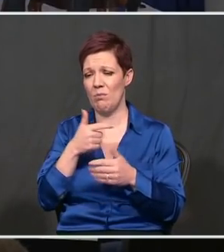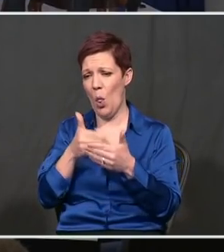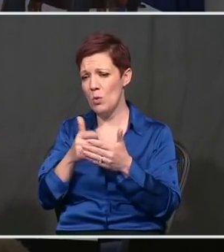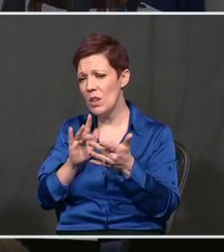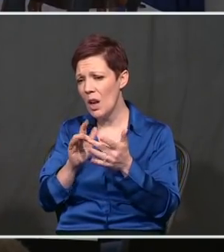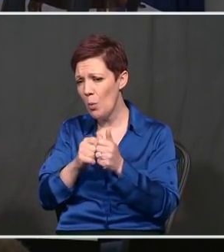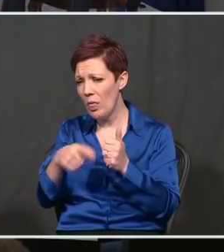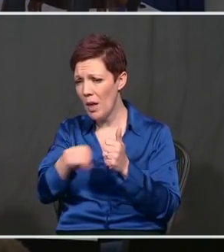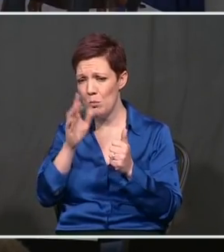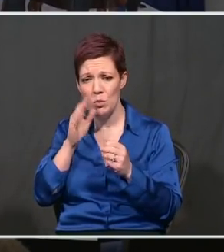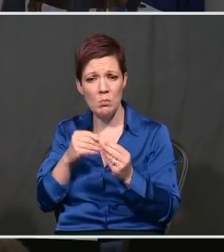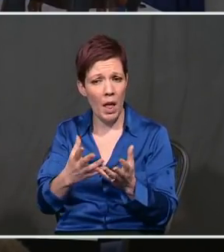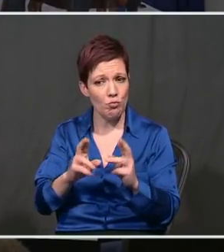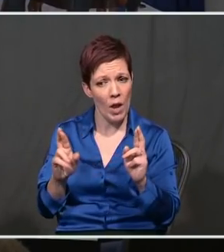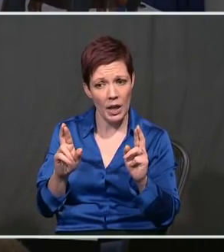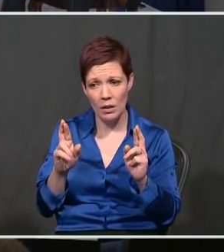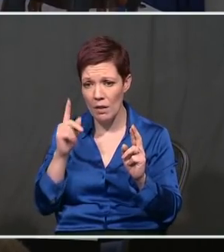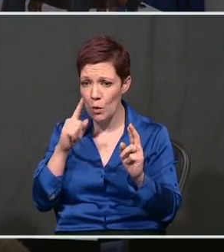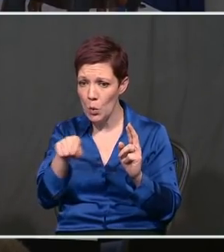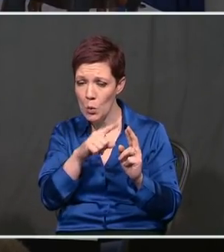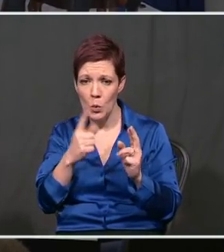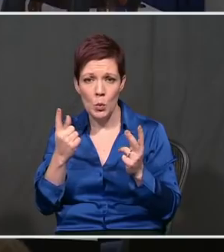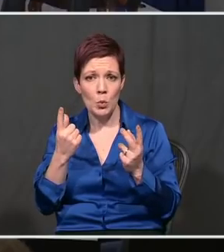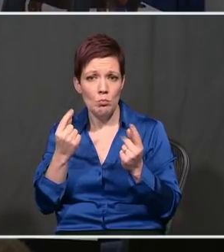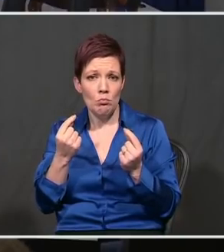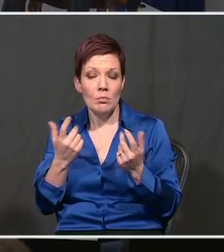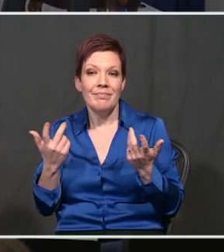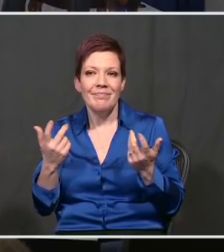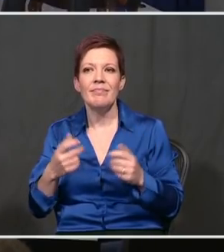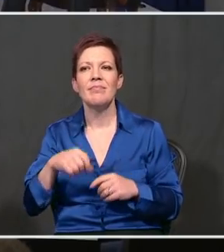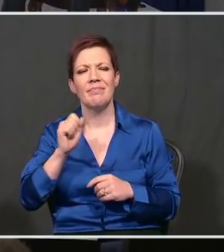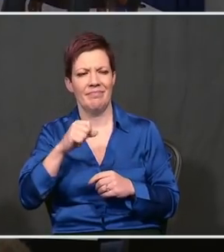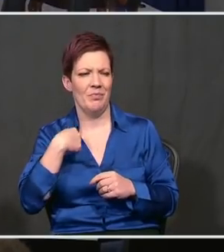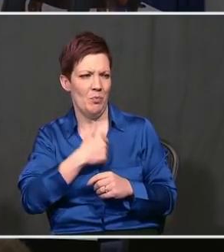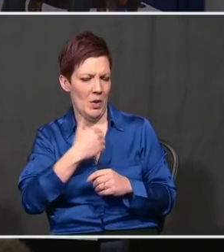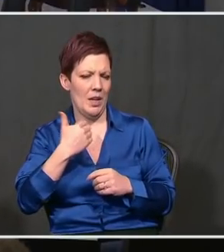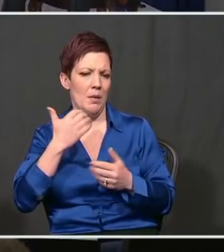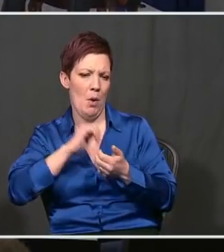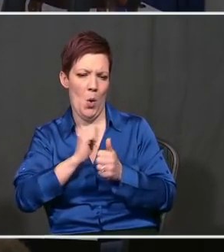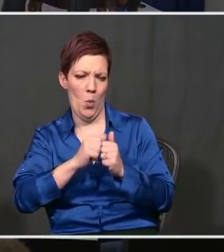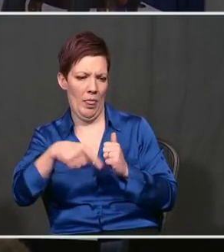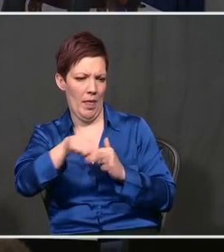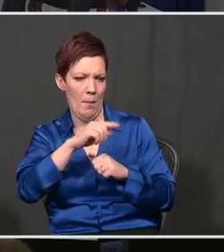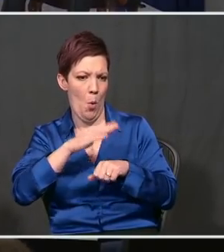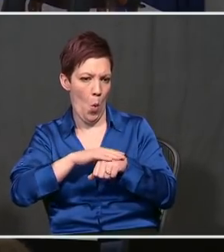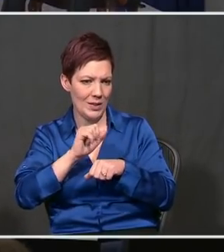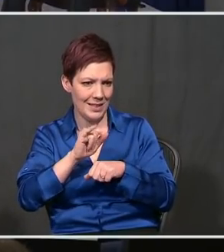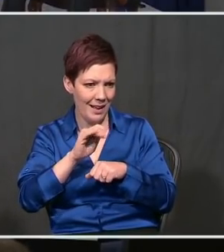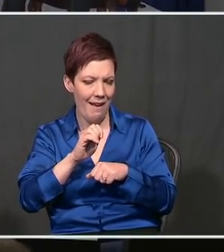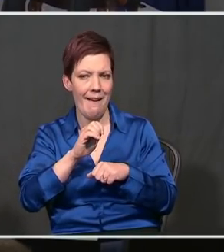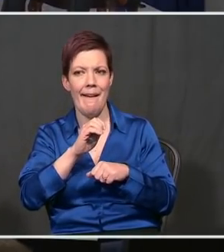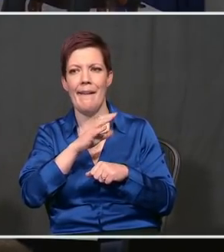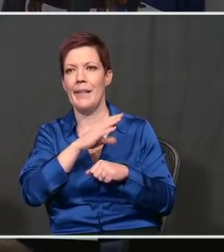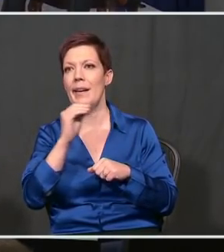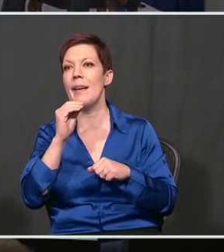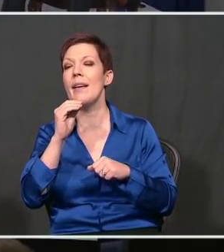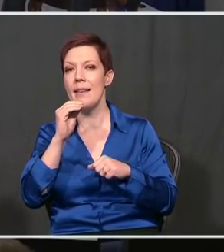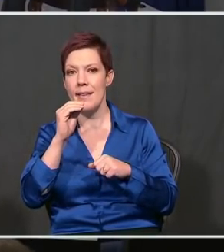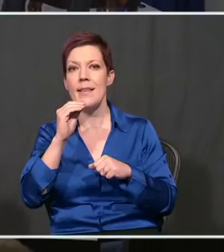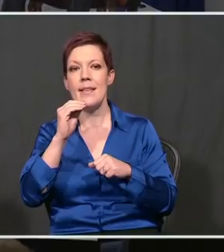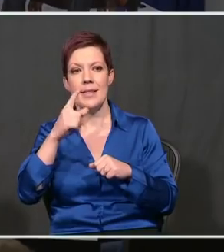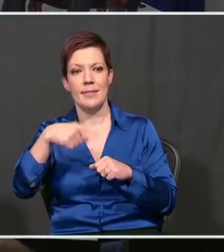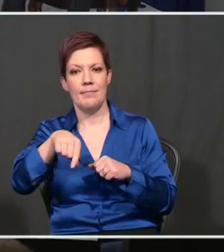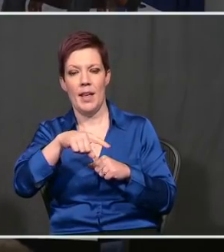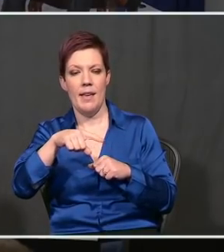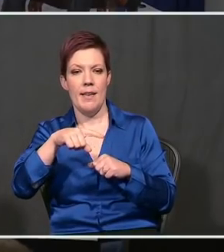Yeah, they're our customers. We know them well. We partner with them for on-site pickup, and they actually act as